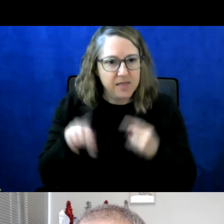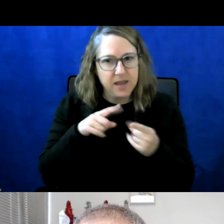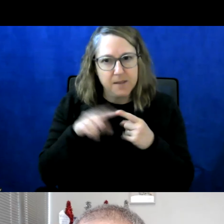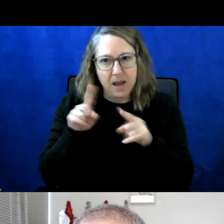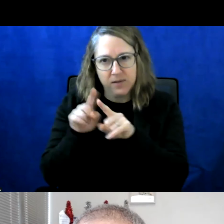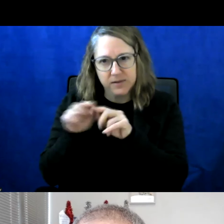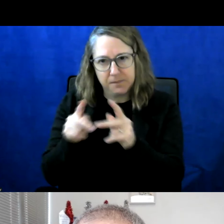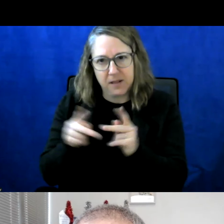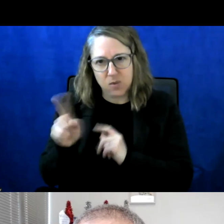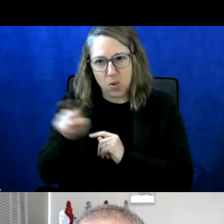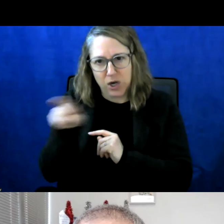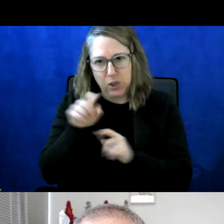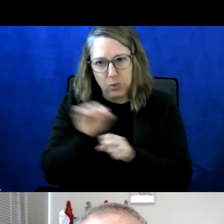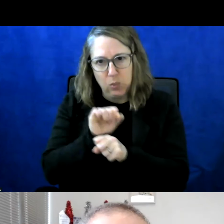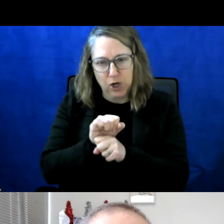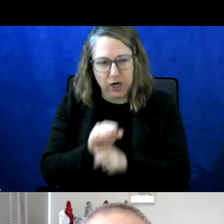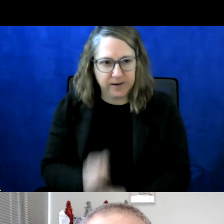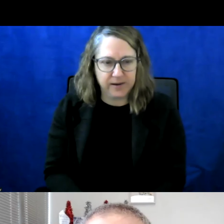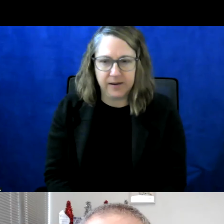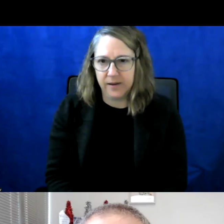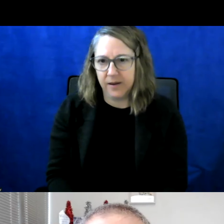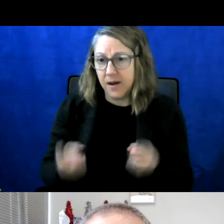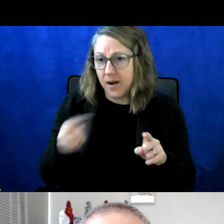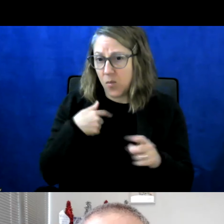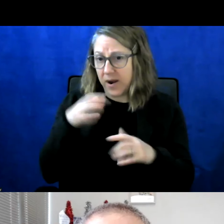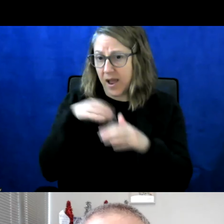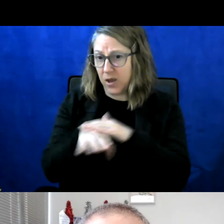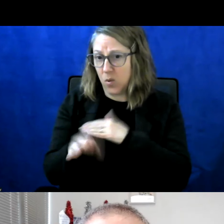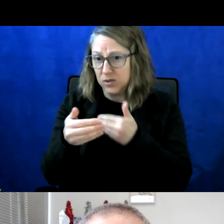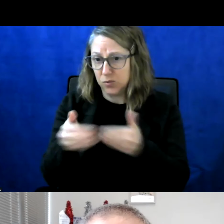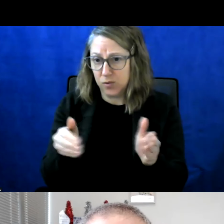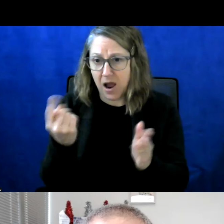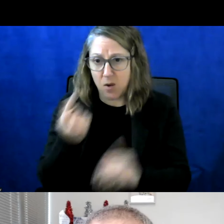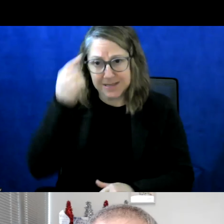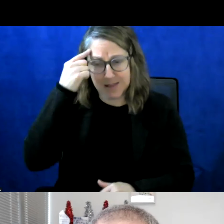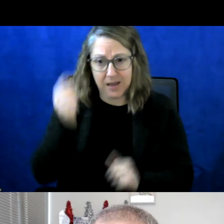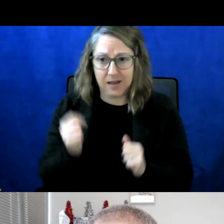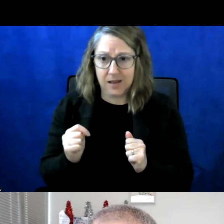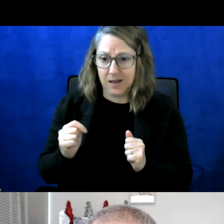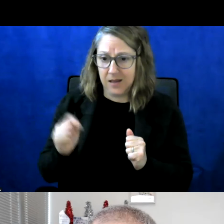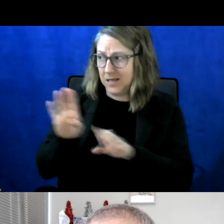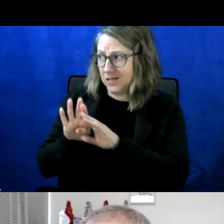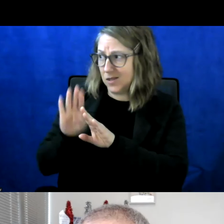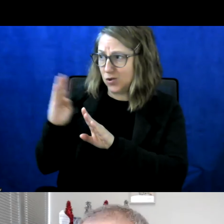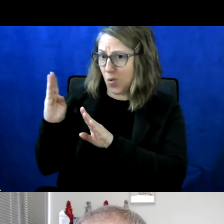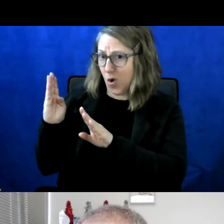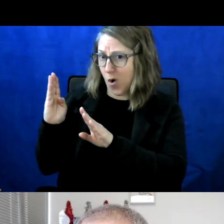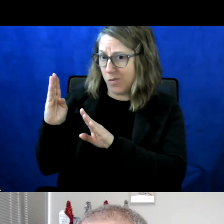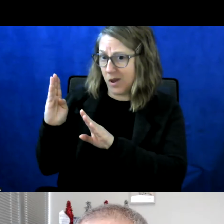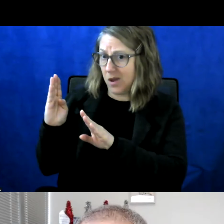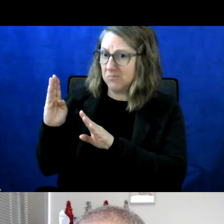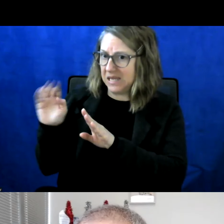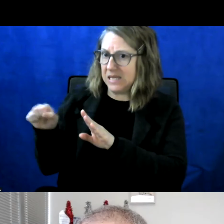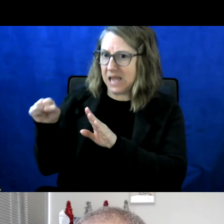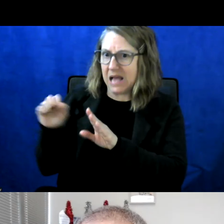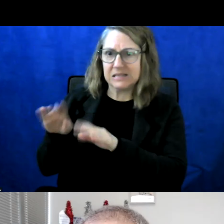work in, and to really think like when I go into a room I always think, okay, are they leaving the door open? Yes, leave the